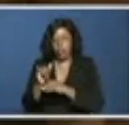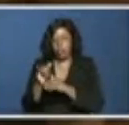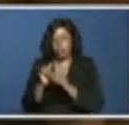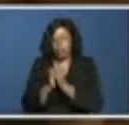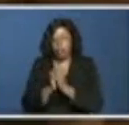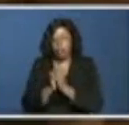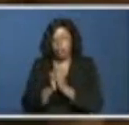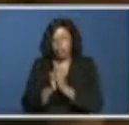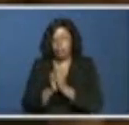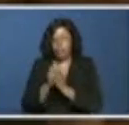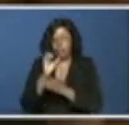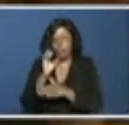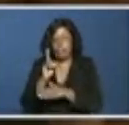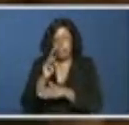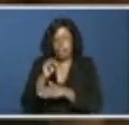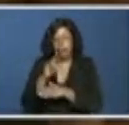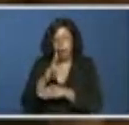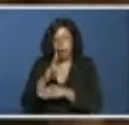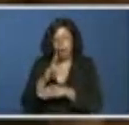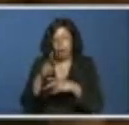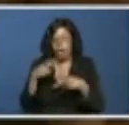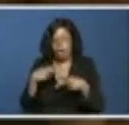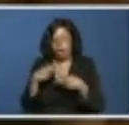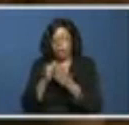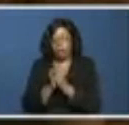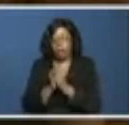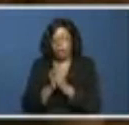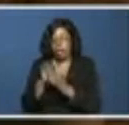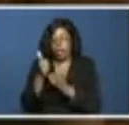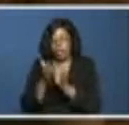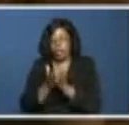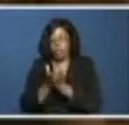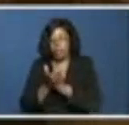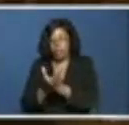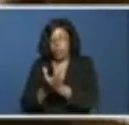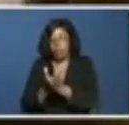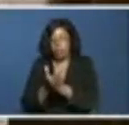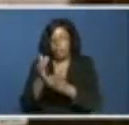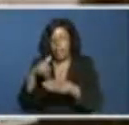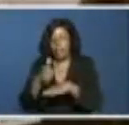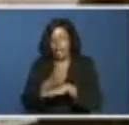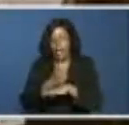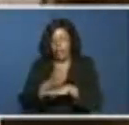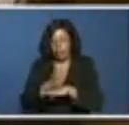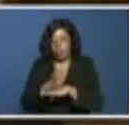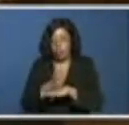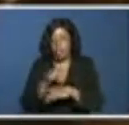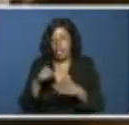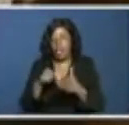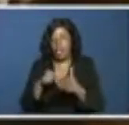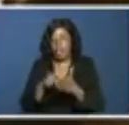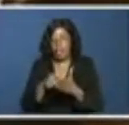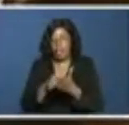crafts from South Florida year-round. The DMR will also commission another 25-foot contender marine patrol craft in Mangrove Key Andres, and this marine